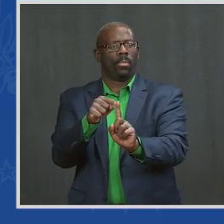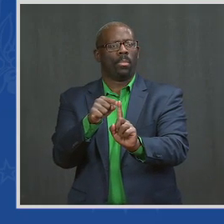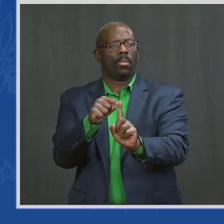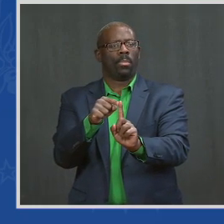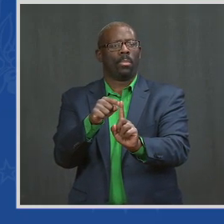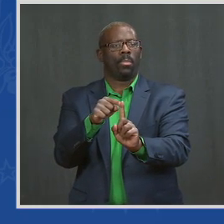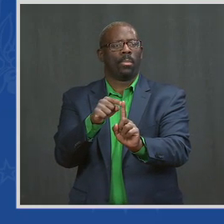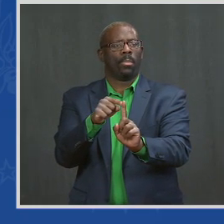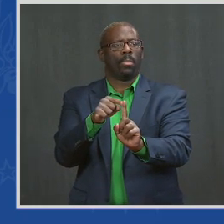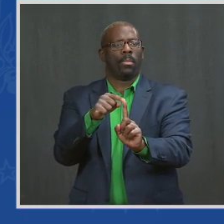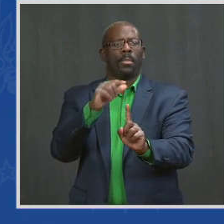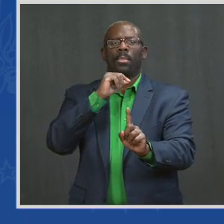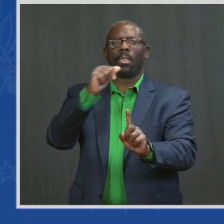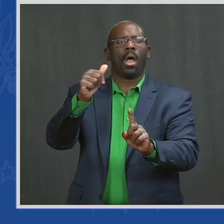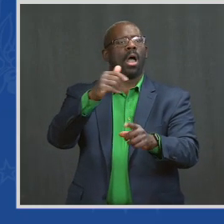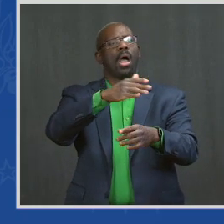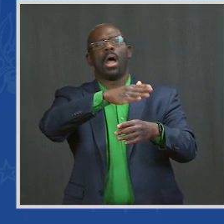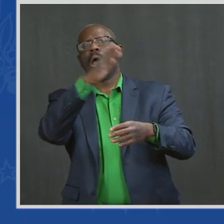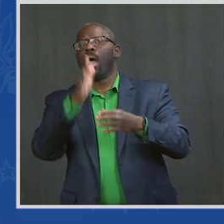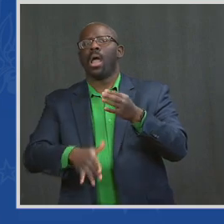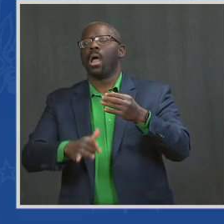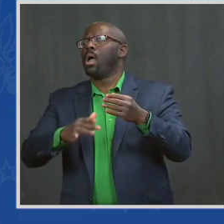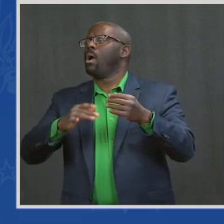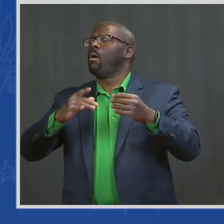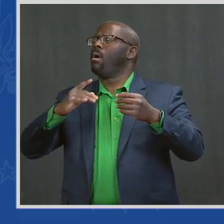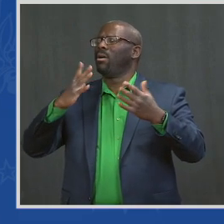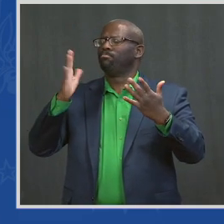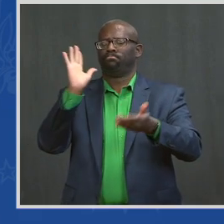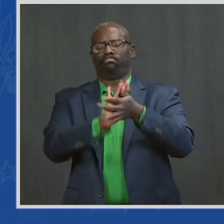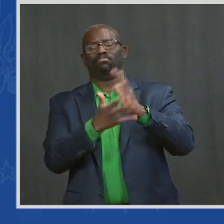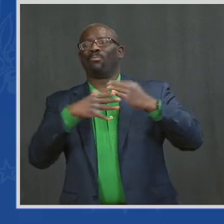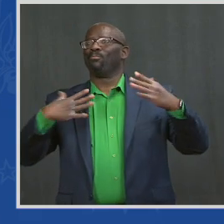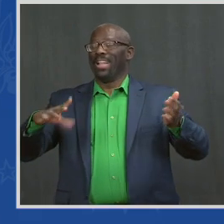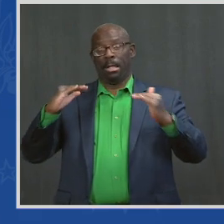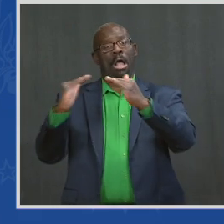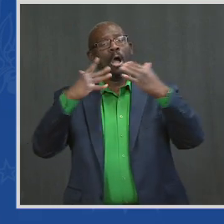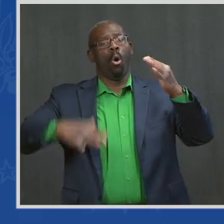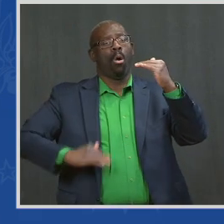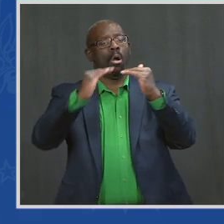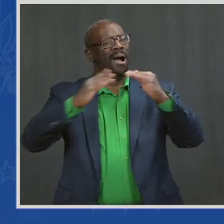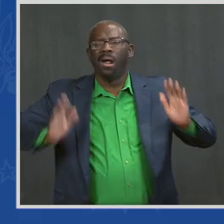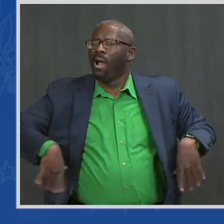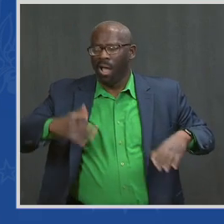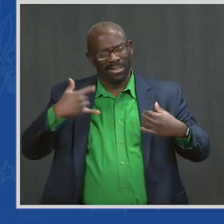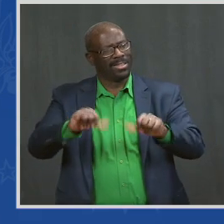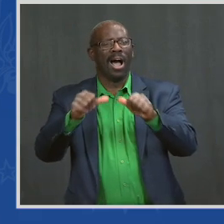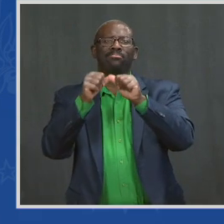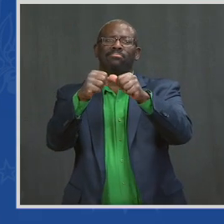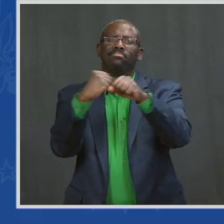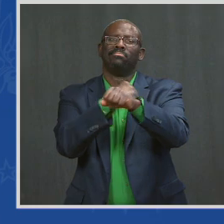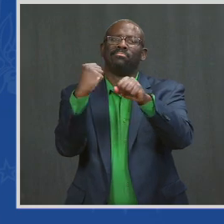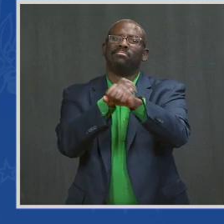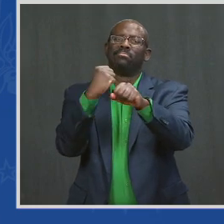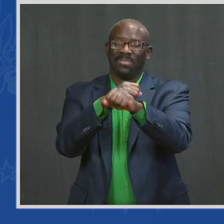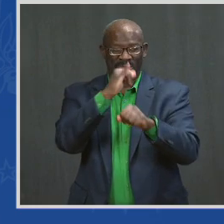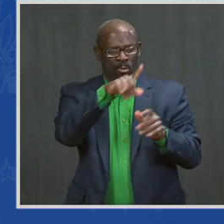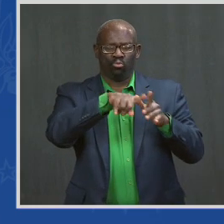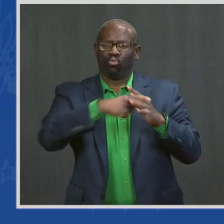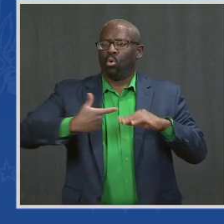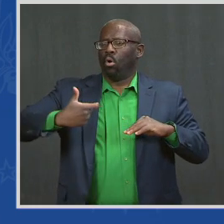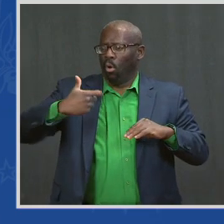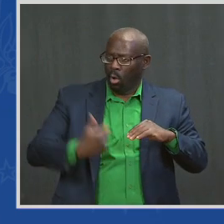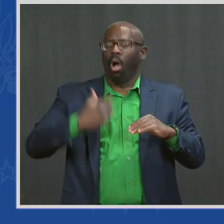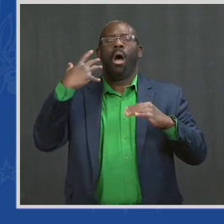equality. It only marked the beginning. To honor the true meaning of Juneteenth, we have to